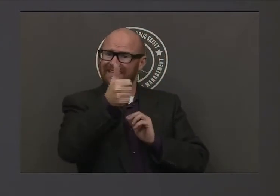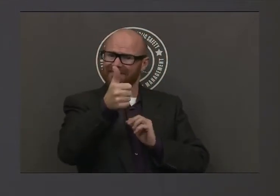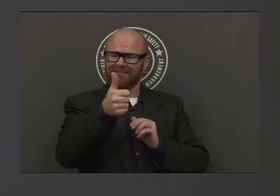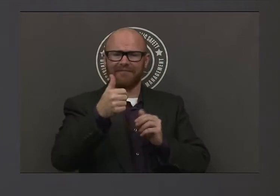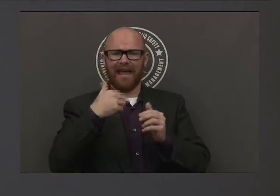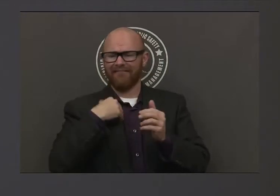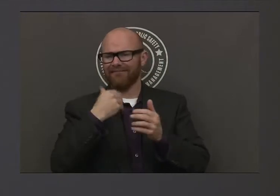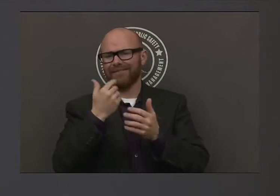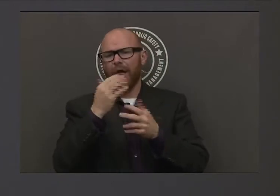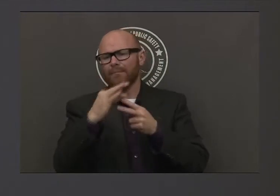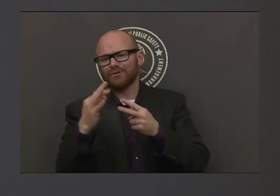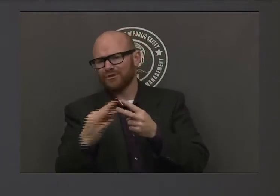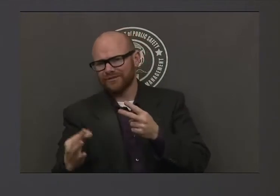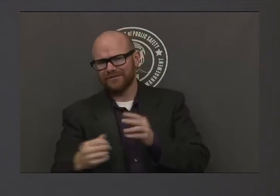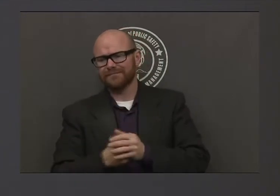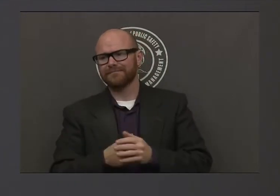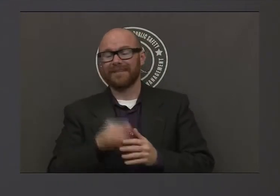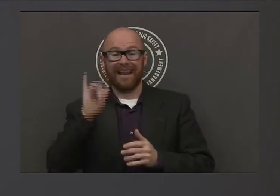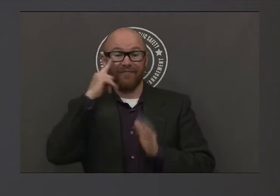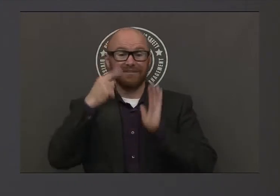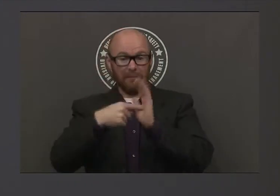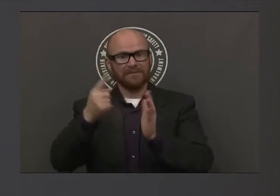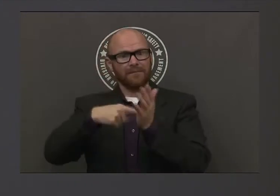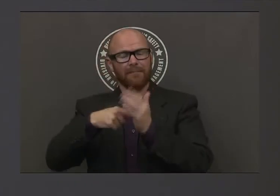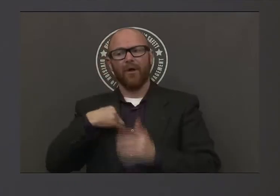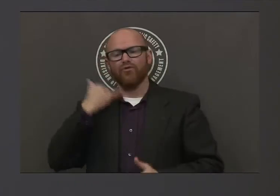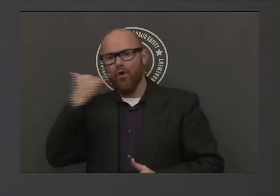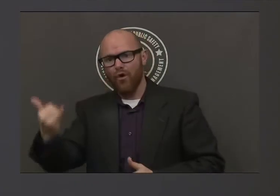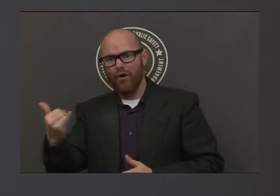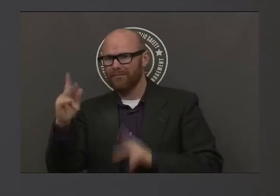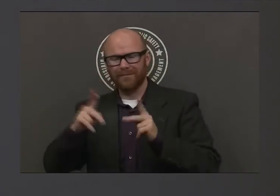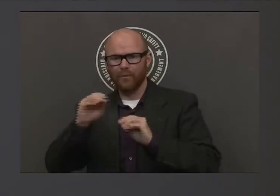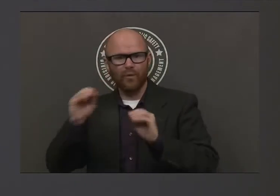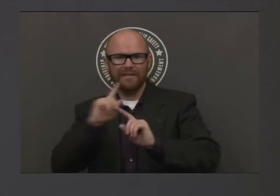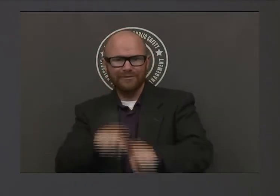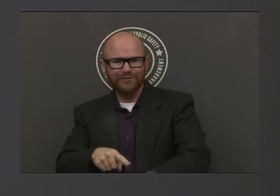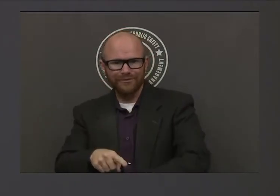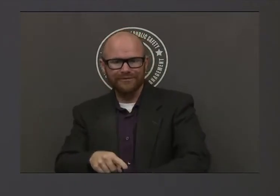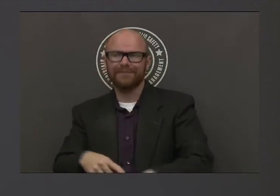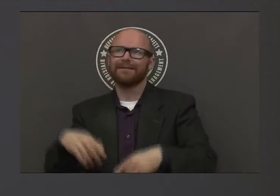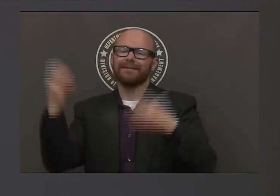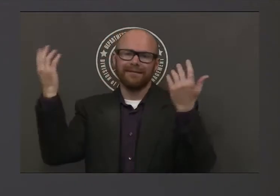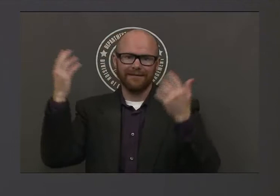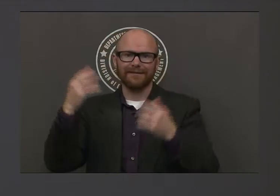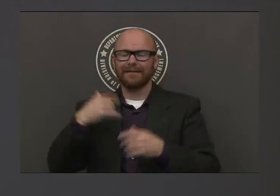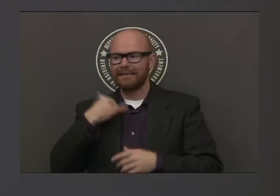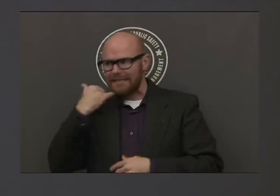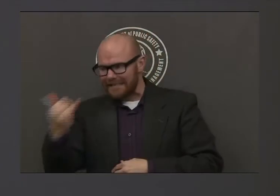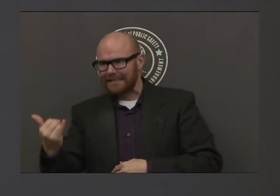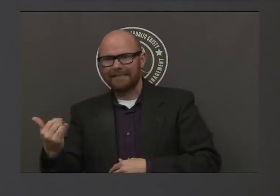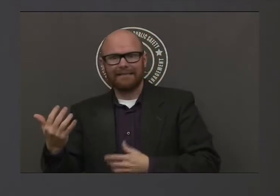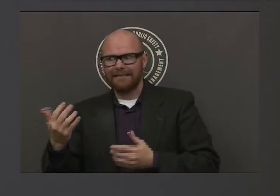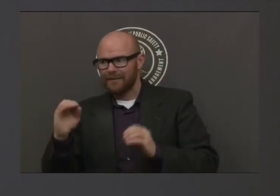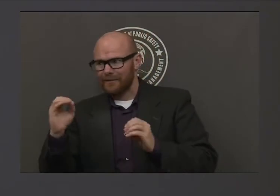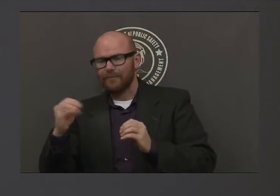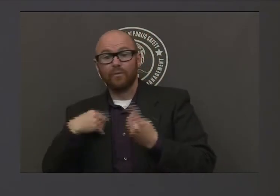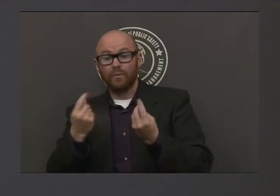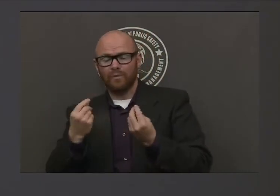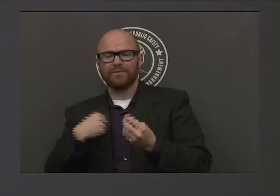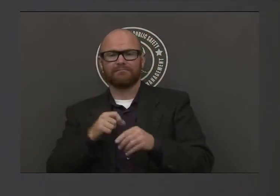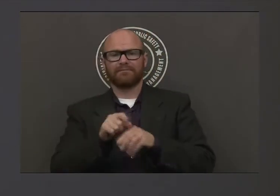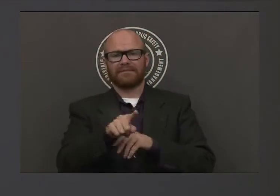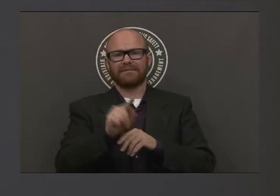that individuals who don't respond to the first phone call, if we have a good phone number on file, we will then text